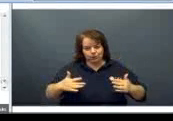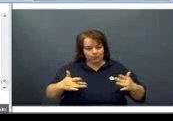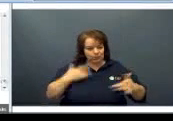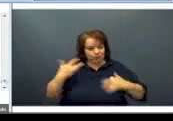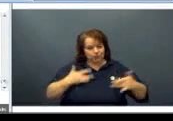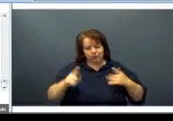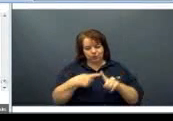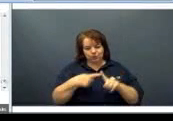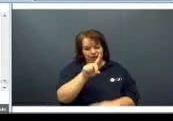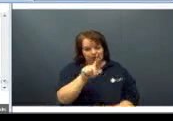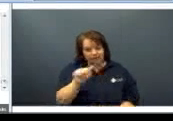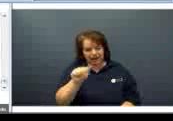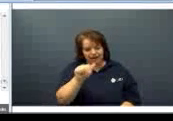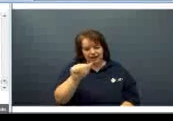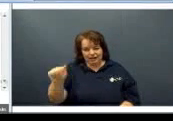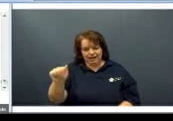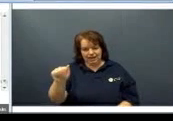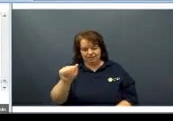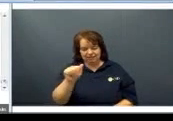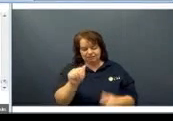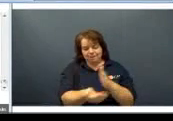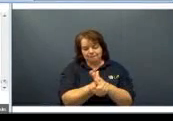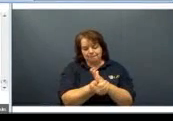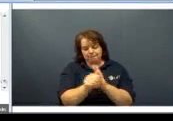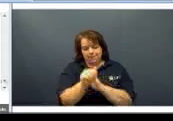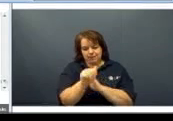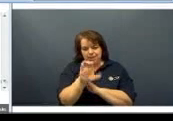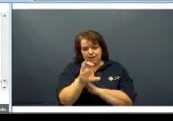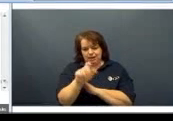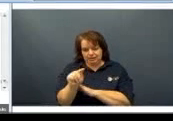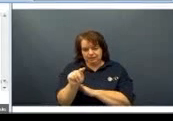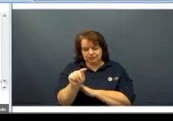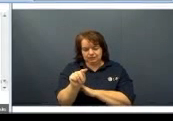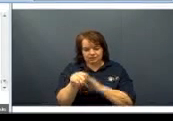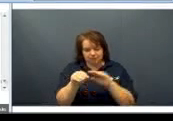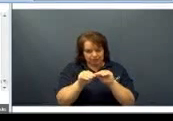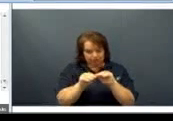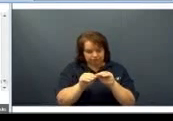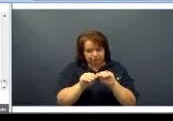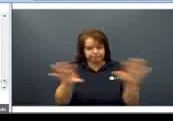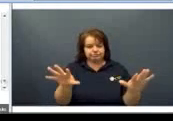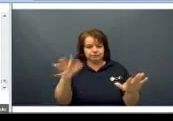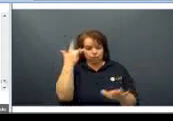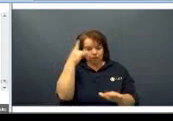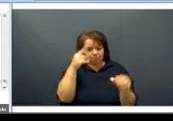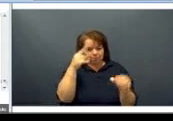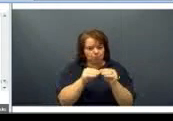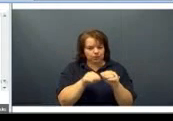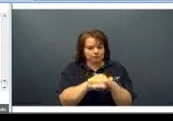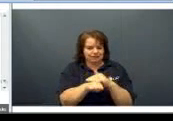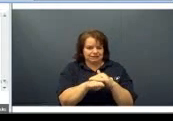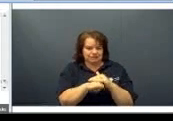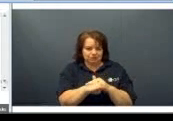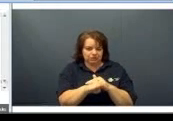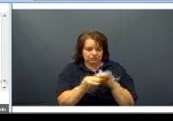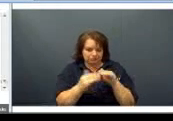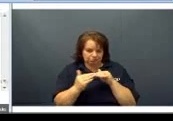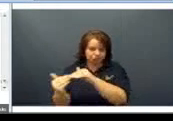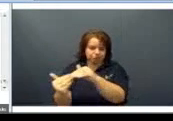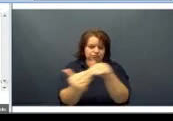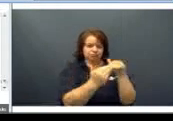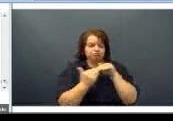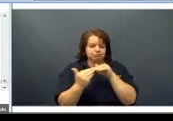is very happy with when the ADA AA came out, because it made it more accessible for